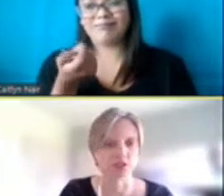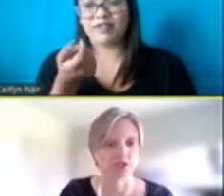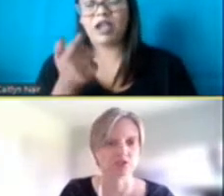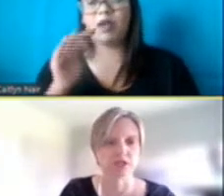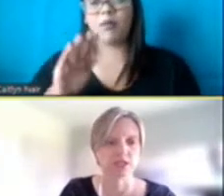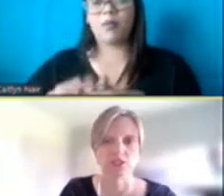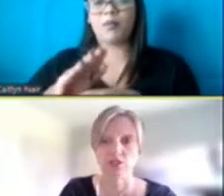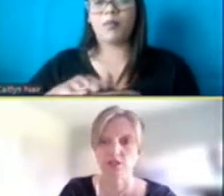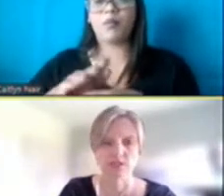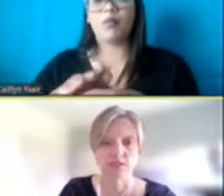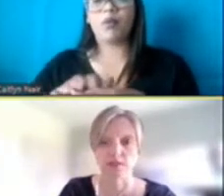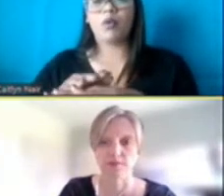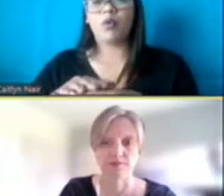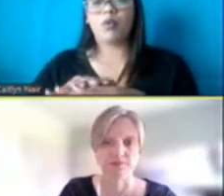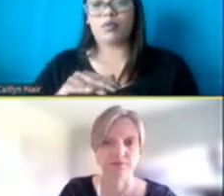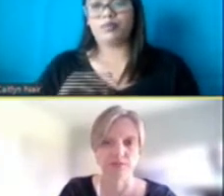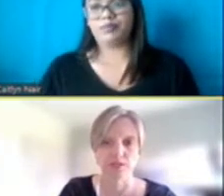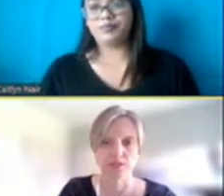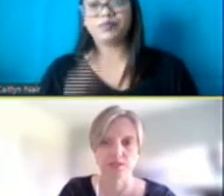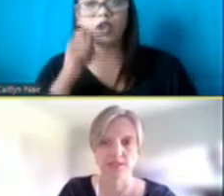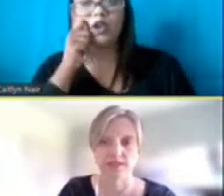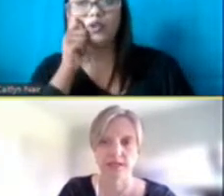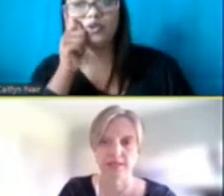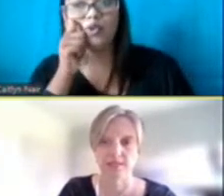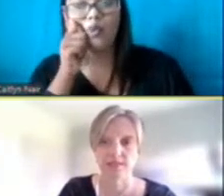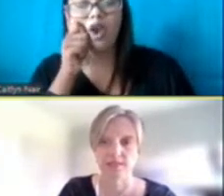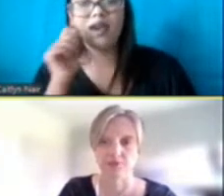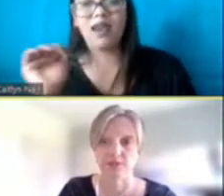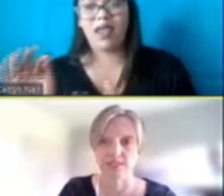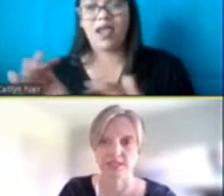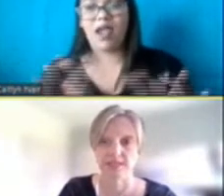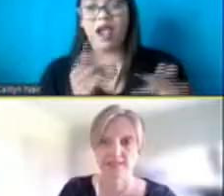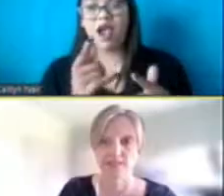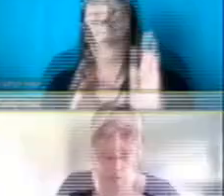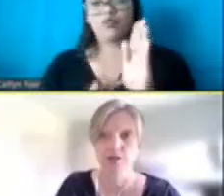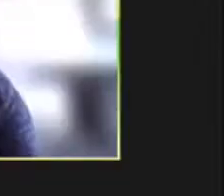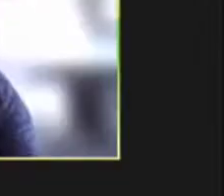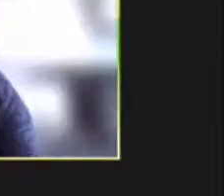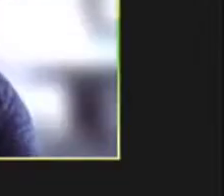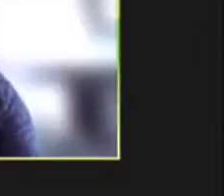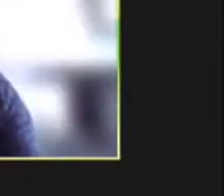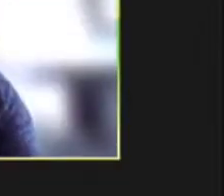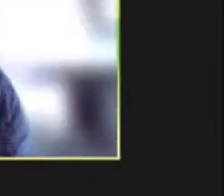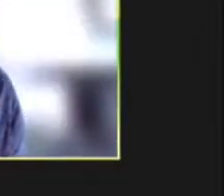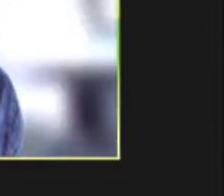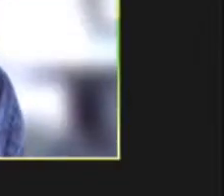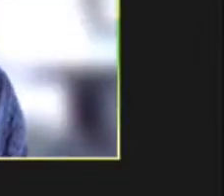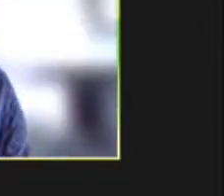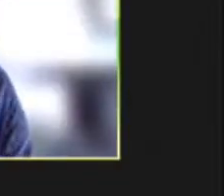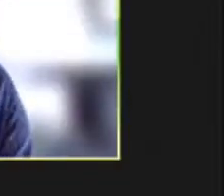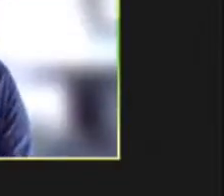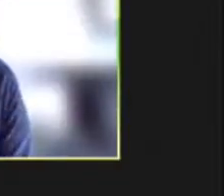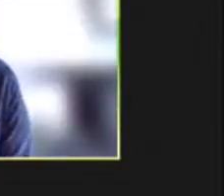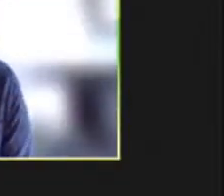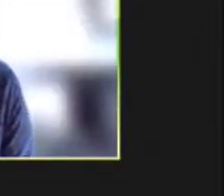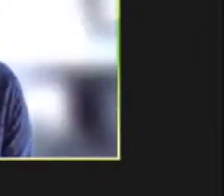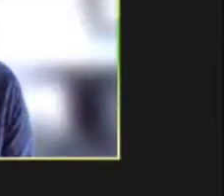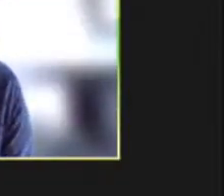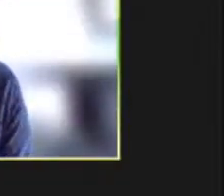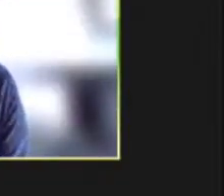first district to really start seeing the cases, increasing cases. So I'll hand over to Dr. Jasat.